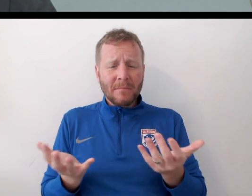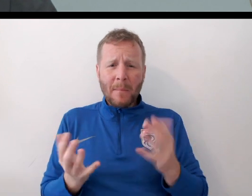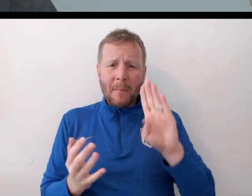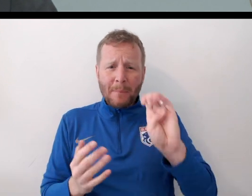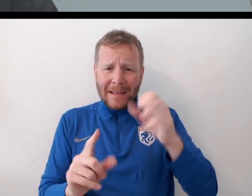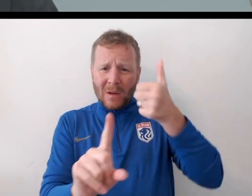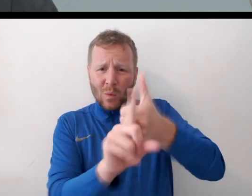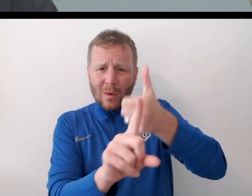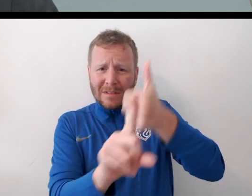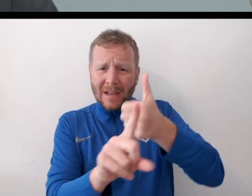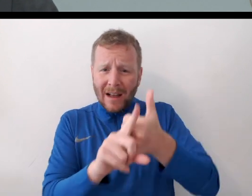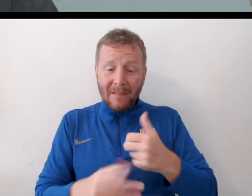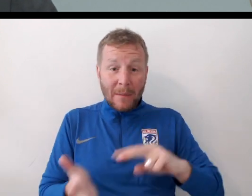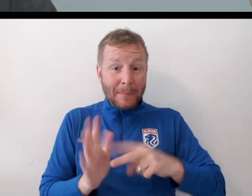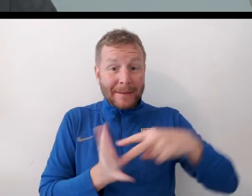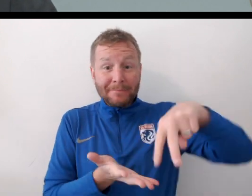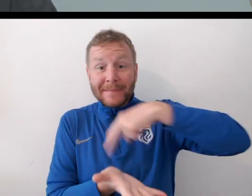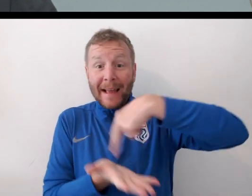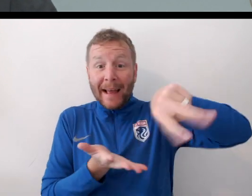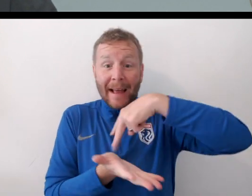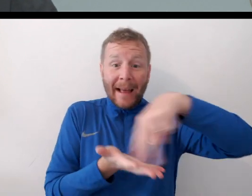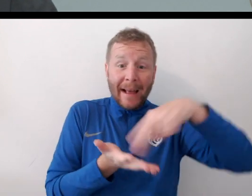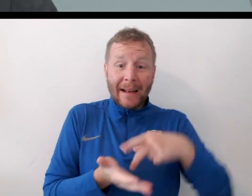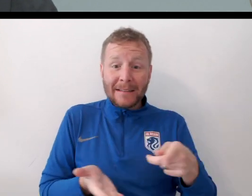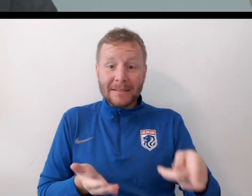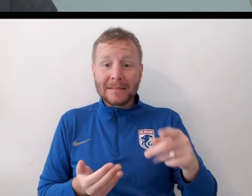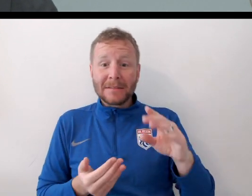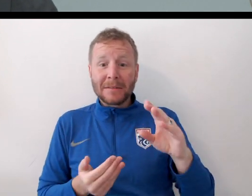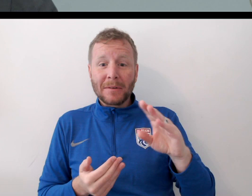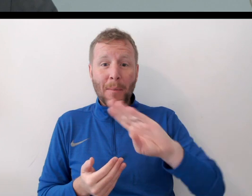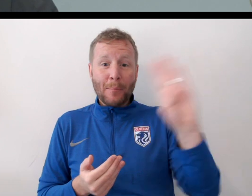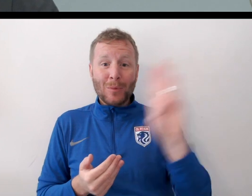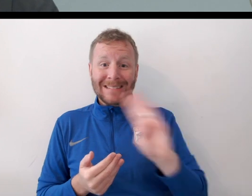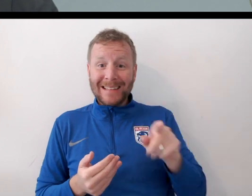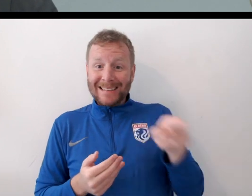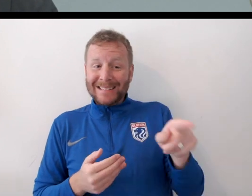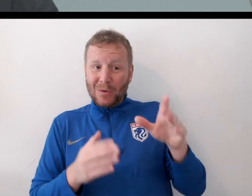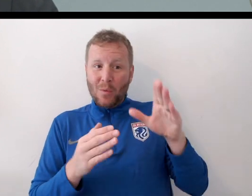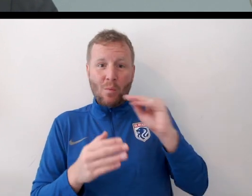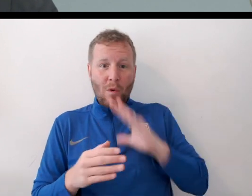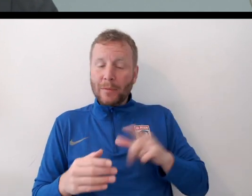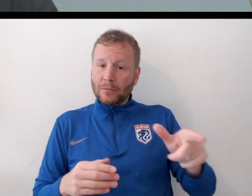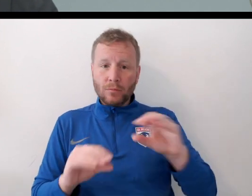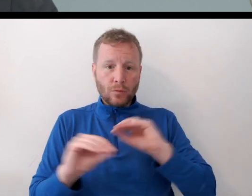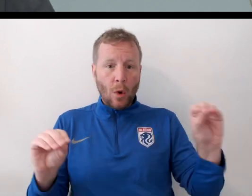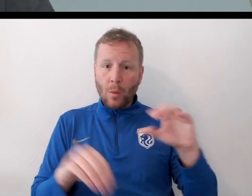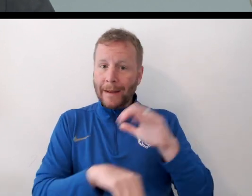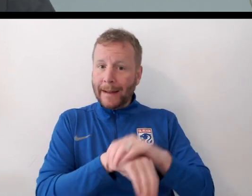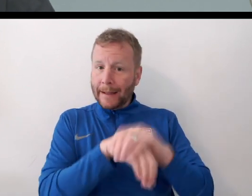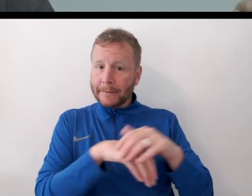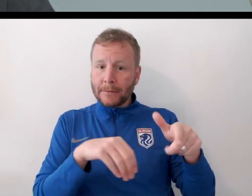you do you. And like, if that means you could dance around, we've got a new Brazilian in the locker room that doesn't speak one word of